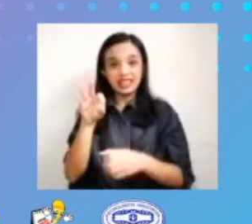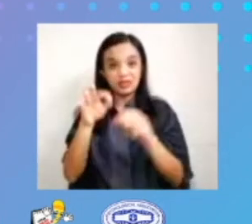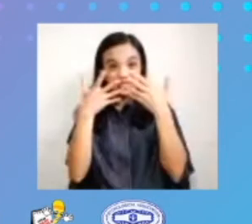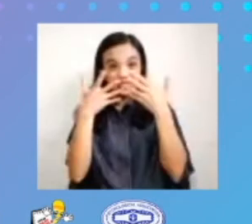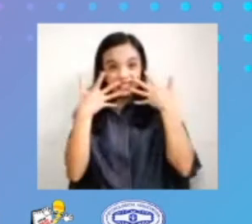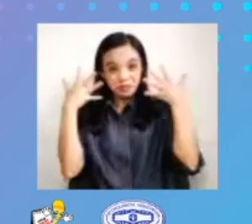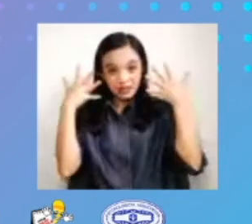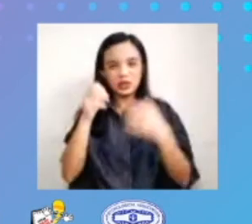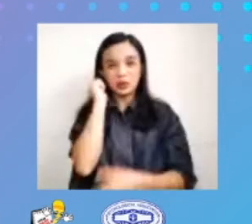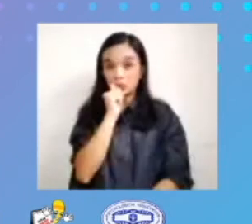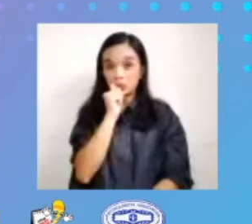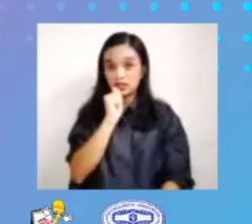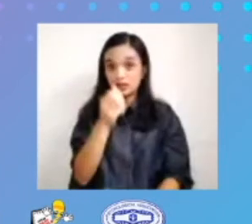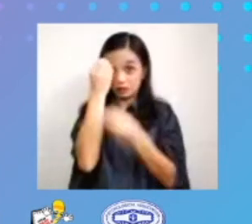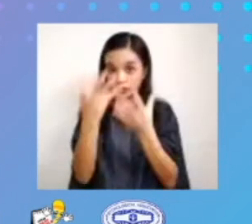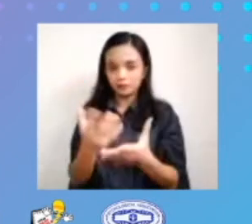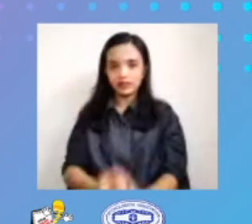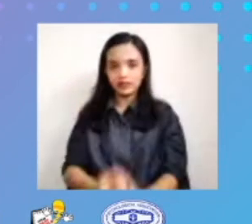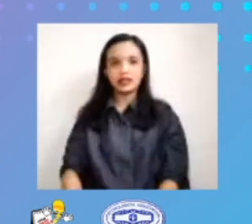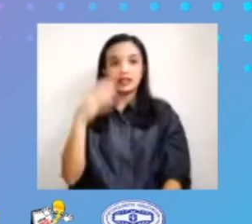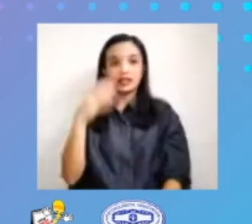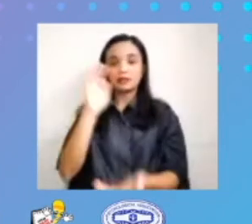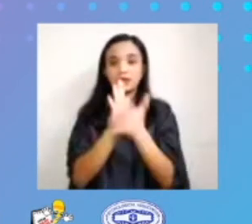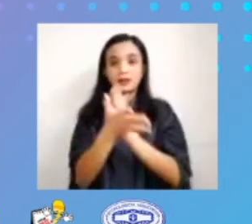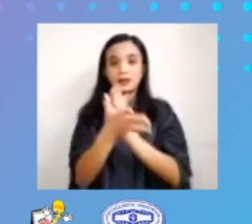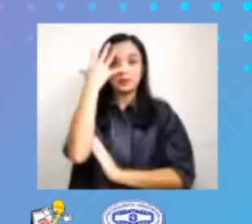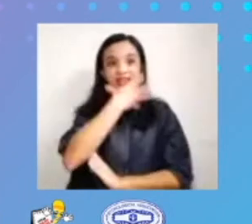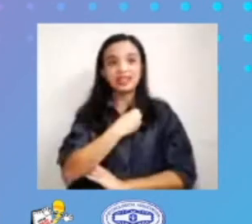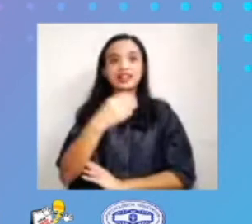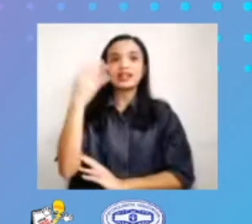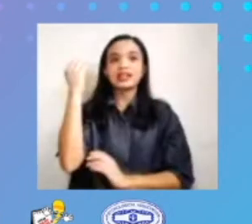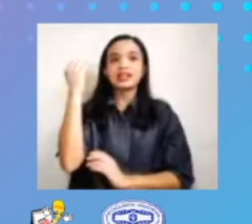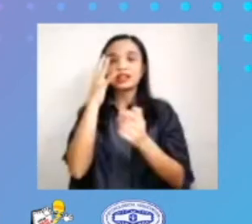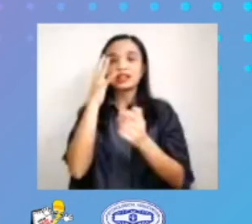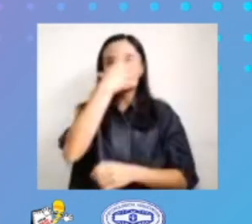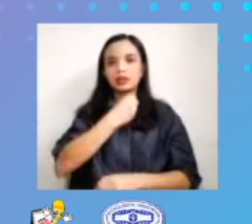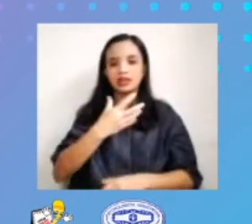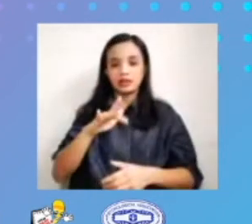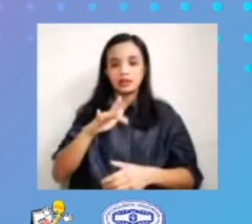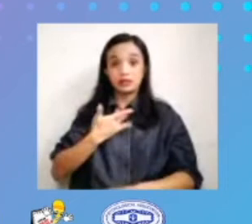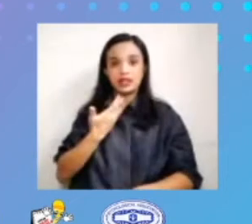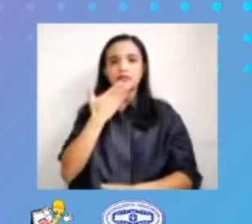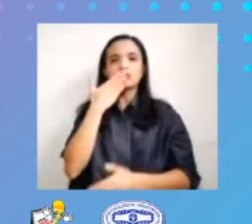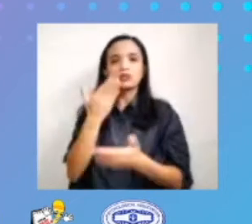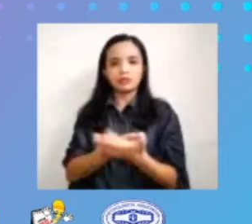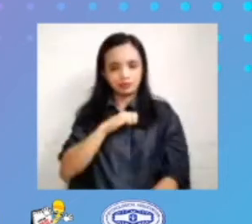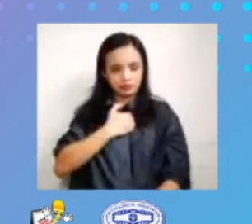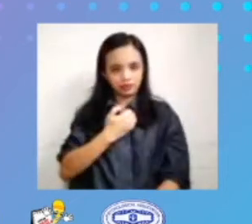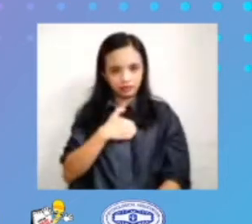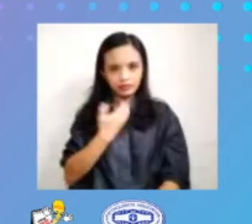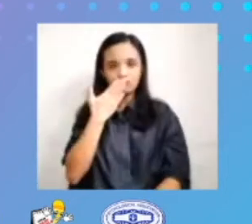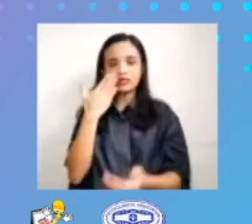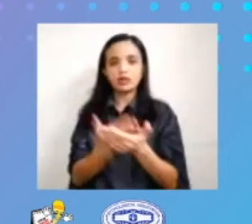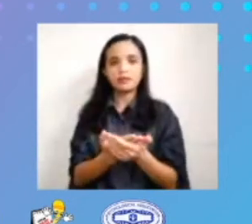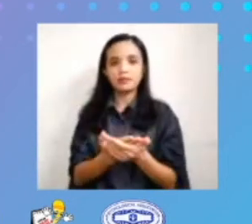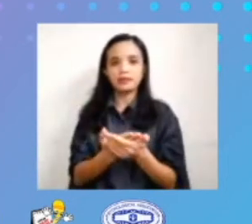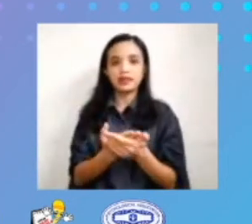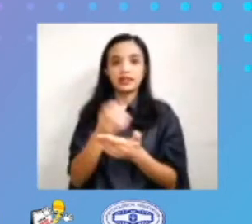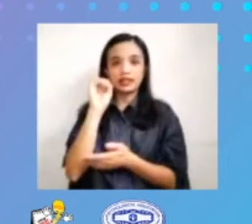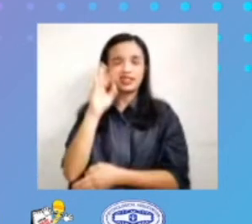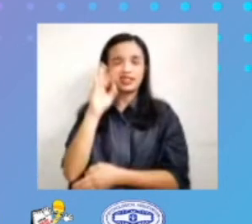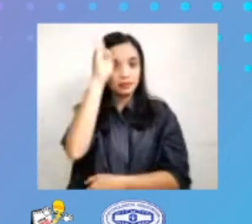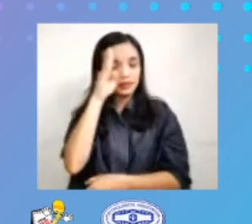is only for aesthetic, parang, tama, it's not aesthetic. It's not just about beauty. Posture is for